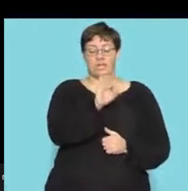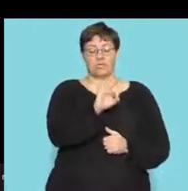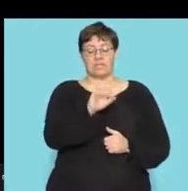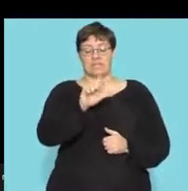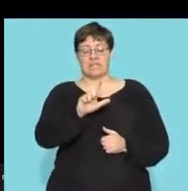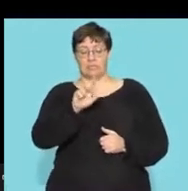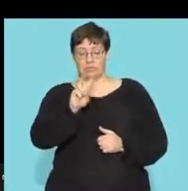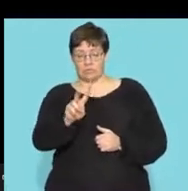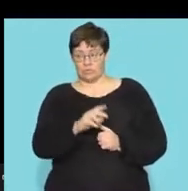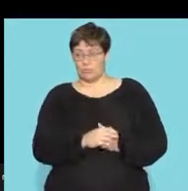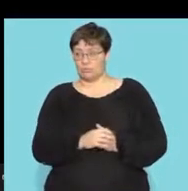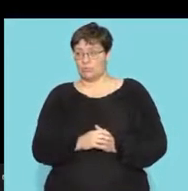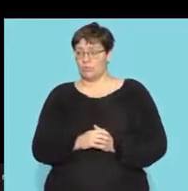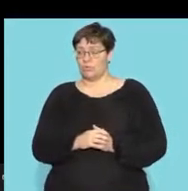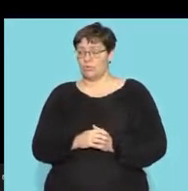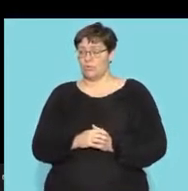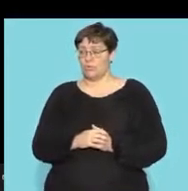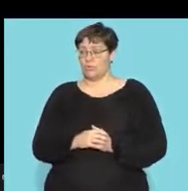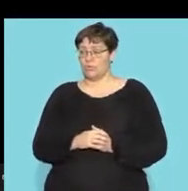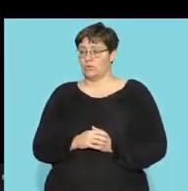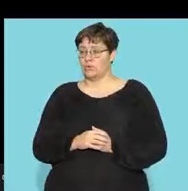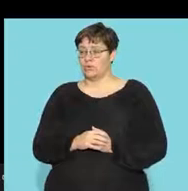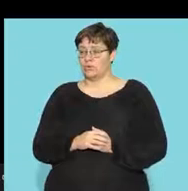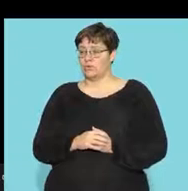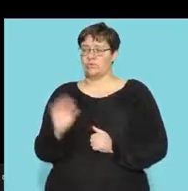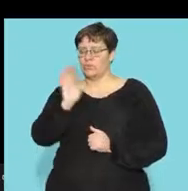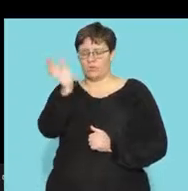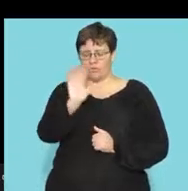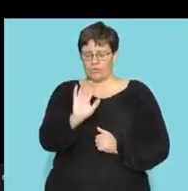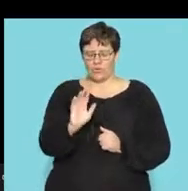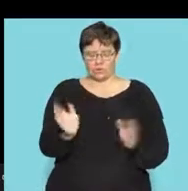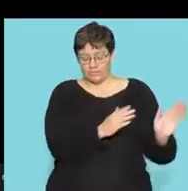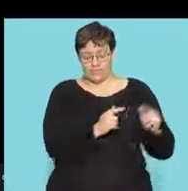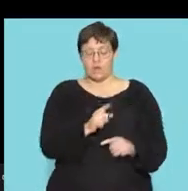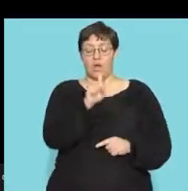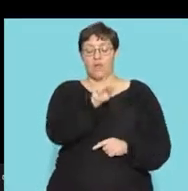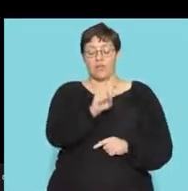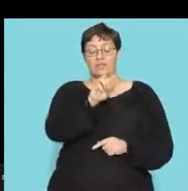1372. Let's take it the other way. Let's say